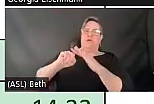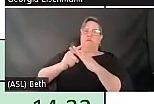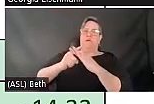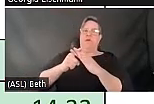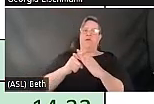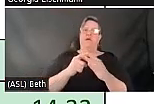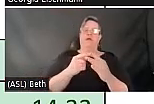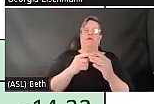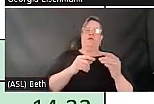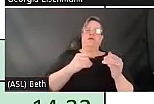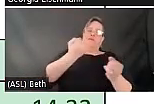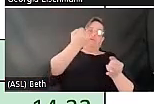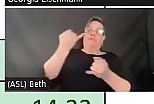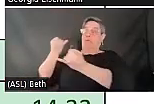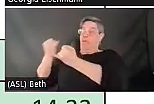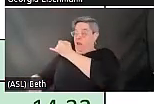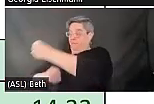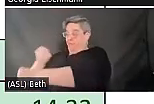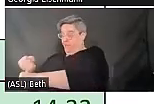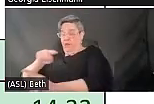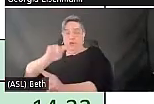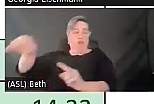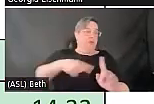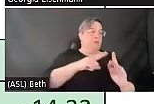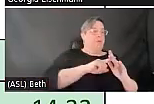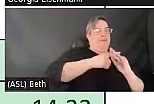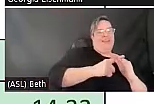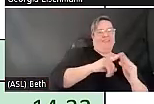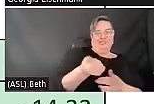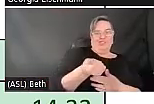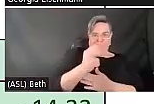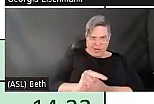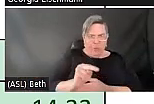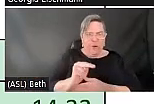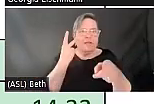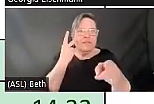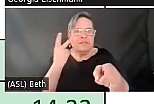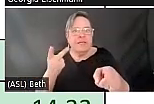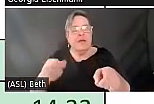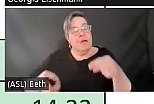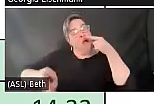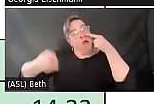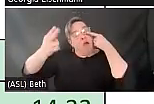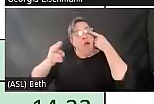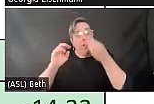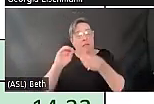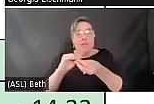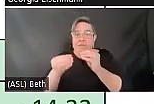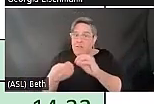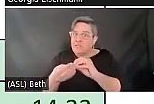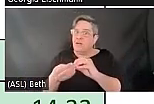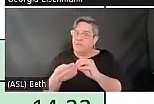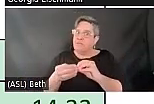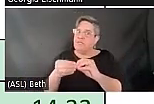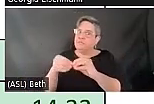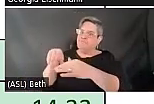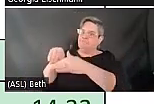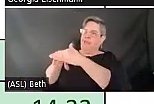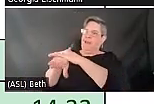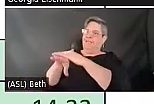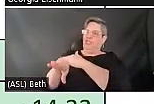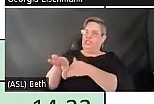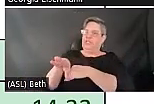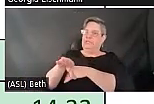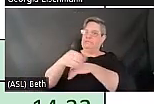of January, that we've had still pretty high levels of admissions and viral visits